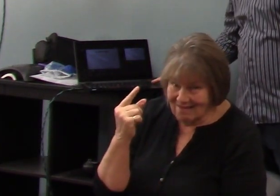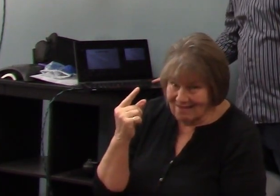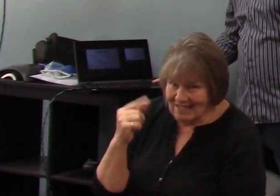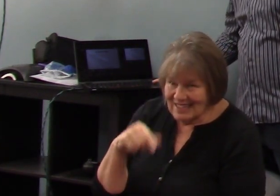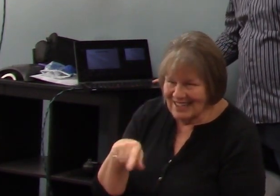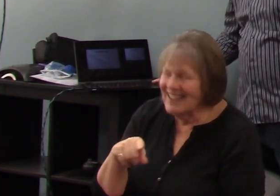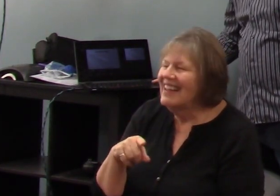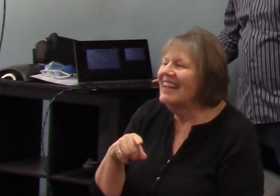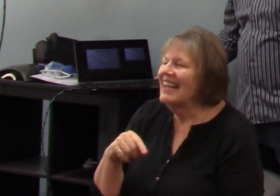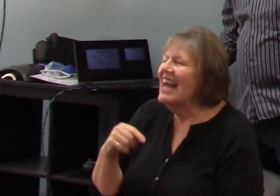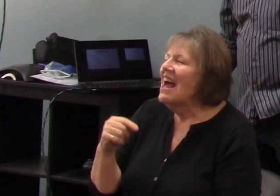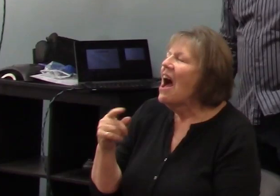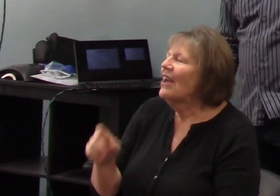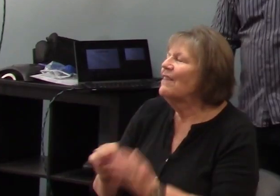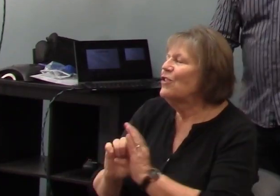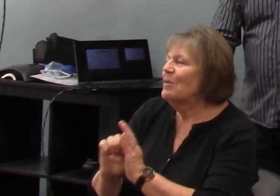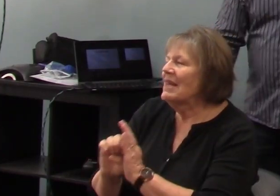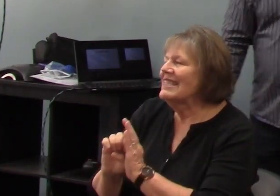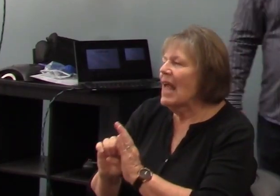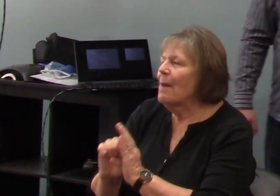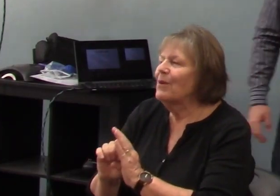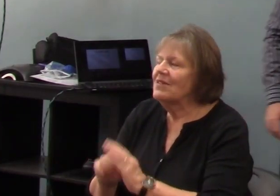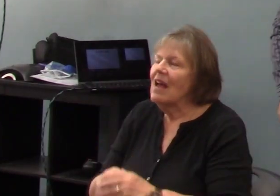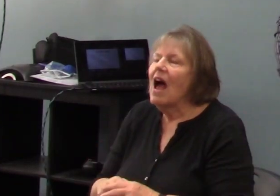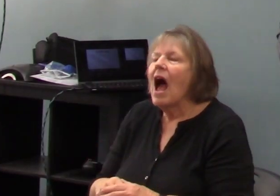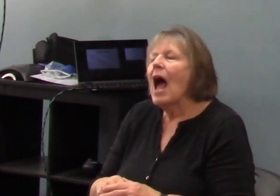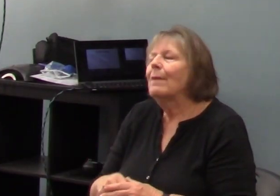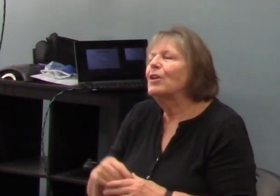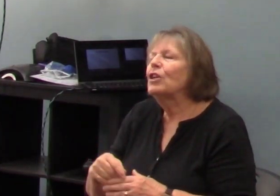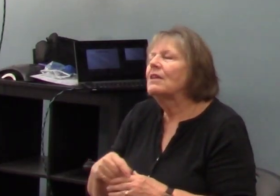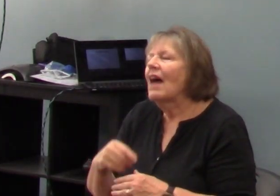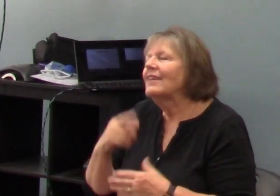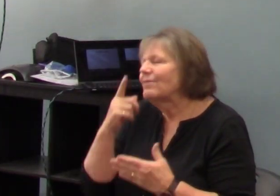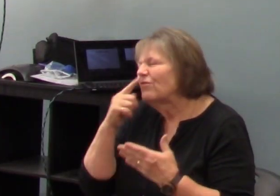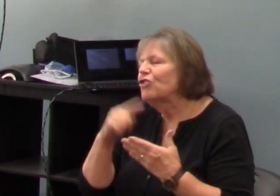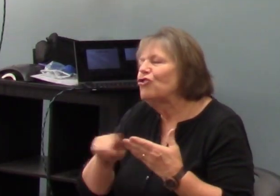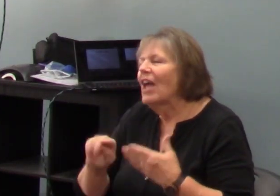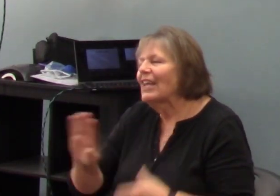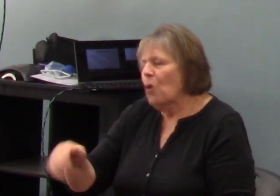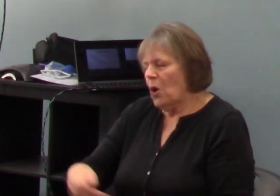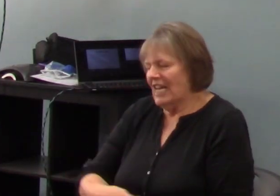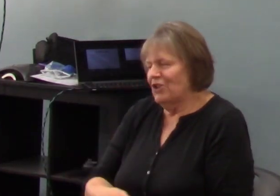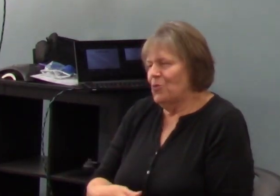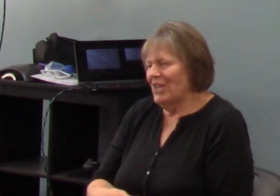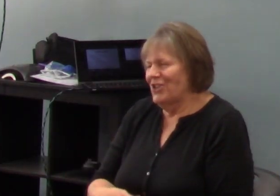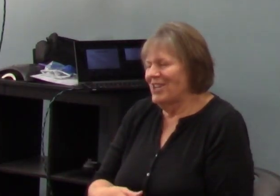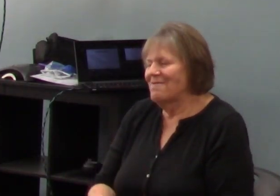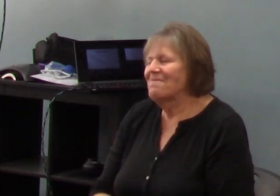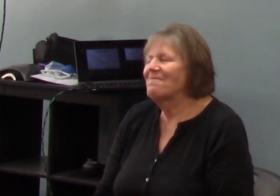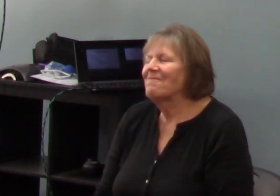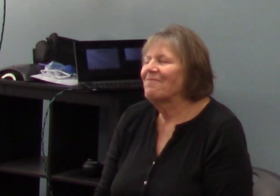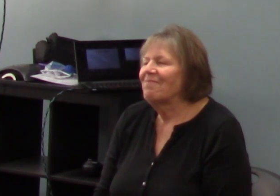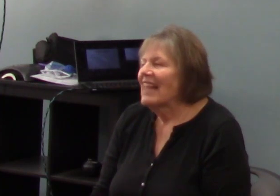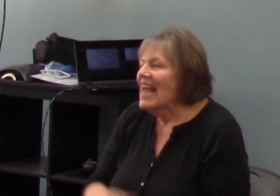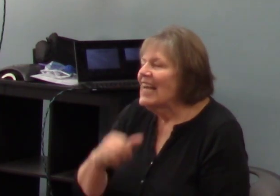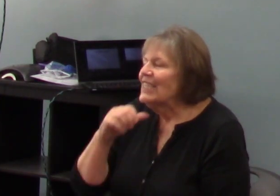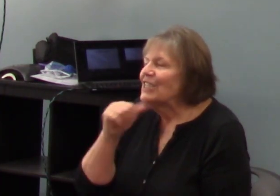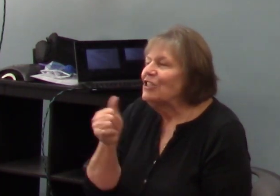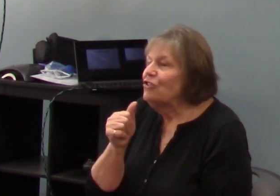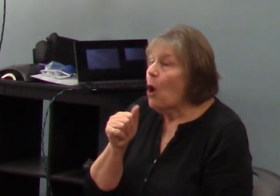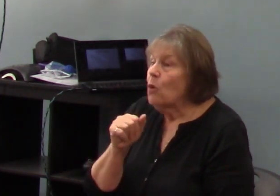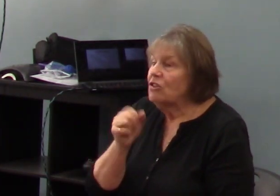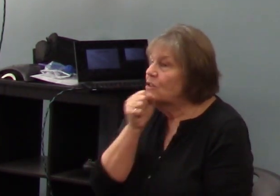you a few examples here. We're going to check your intuition, all right, based on what I've told you here. And I don't answer this right